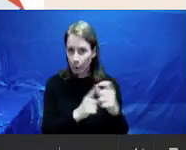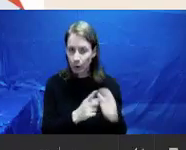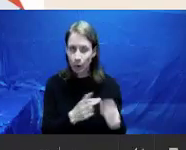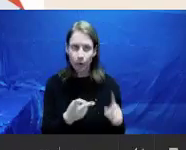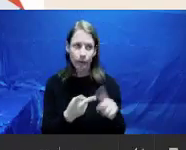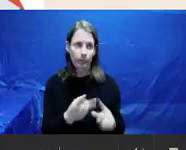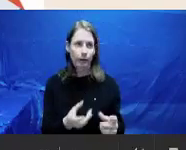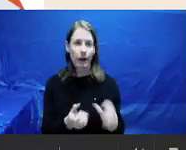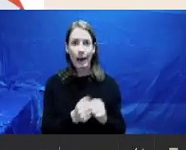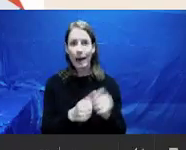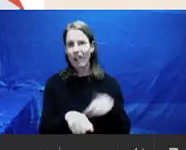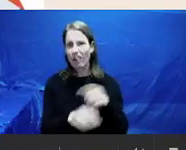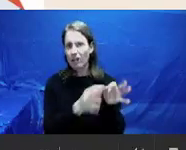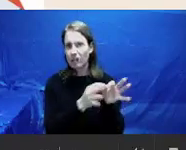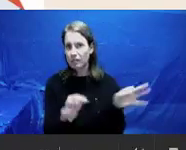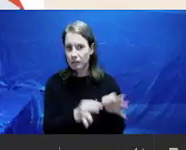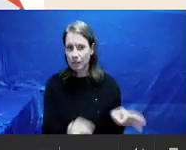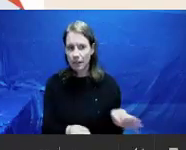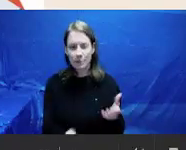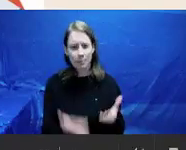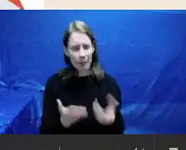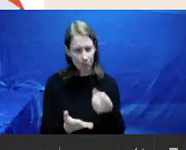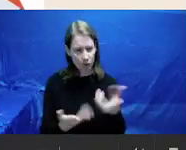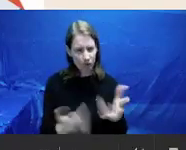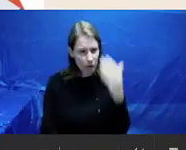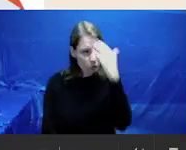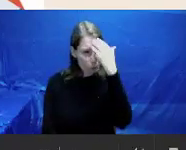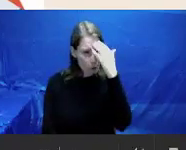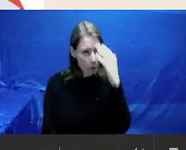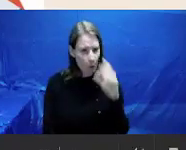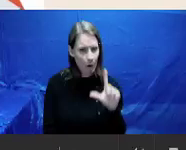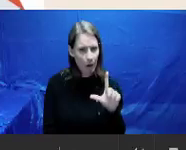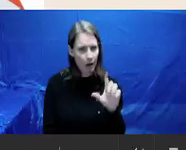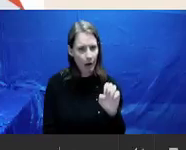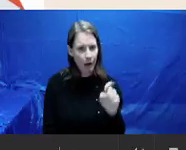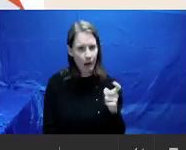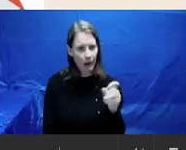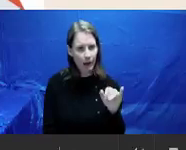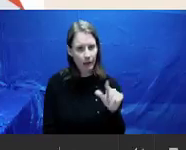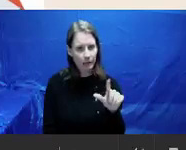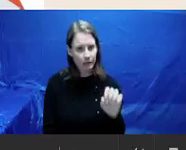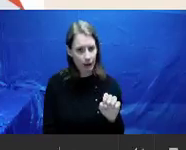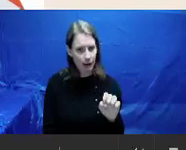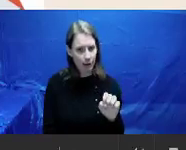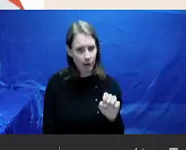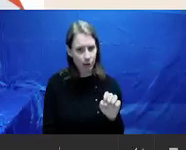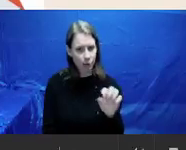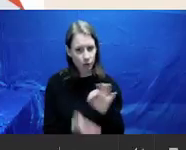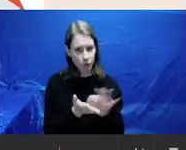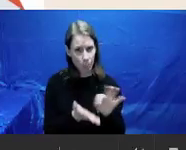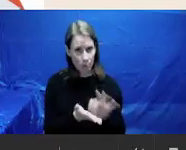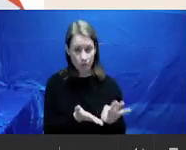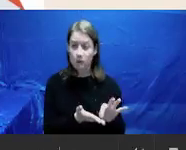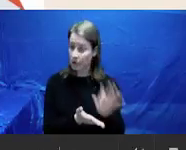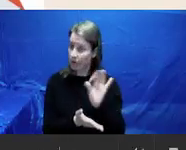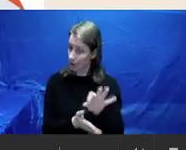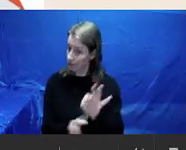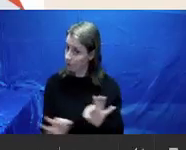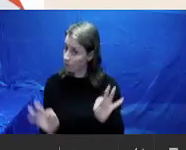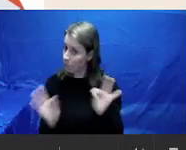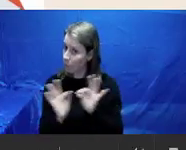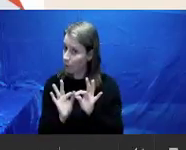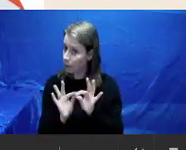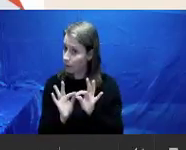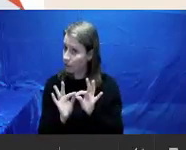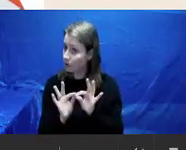probably heard about Lexile scores. This is where Lexile scores come from, and this is important because Lexile scores can give us insight